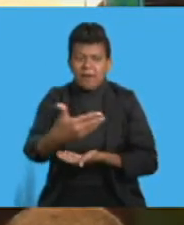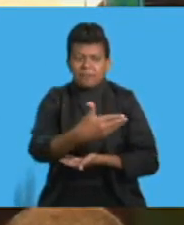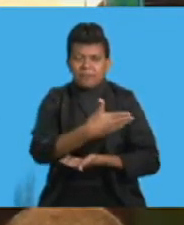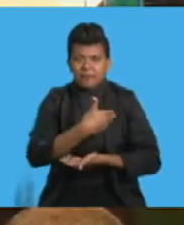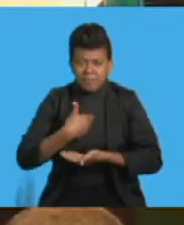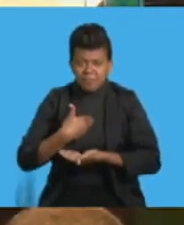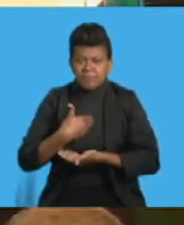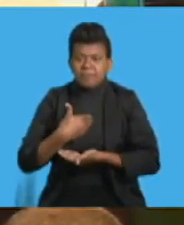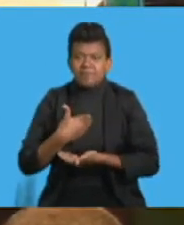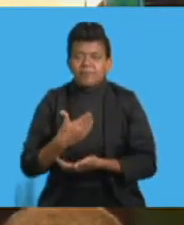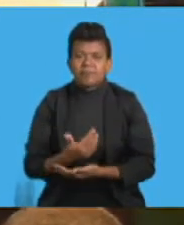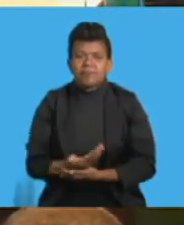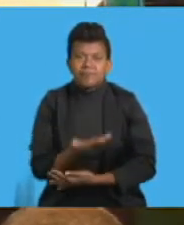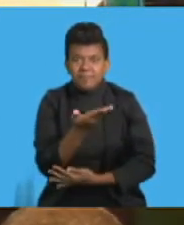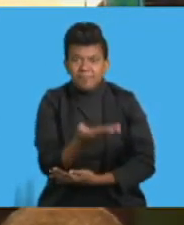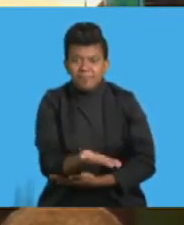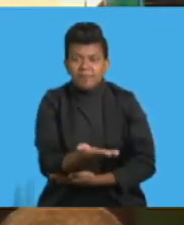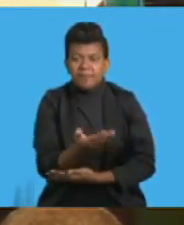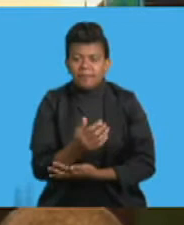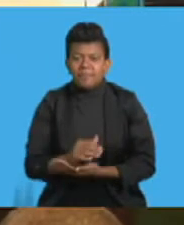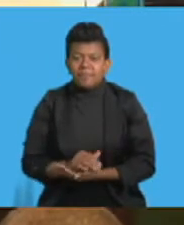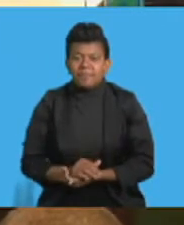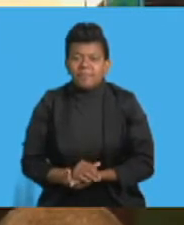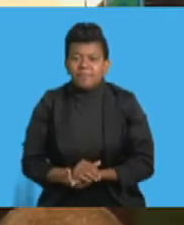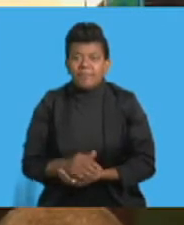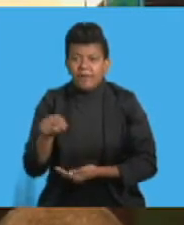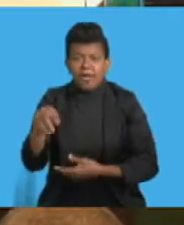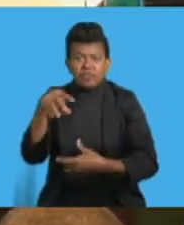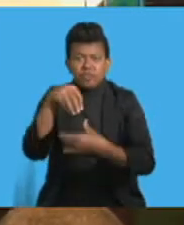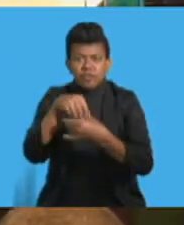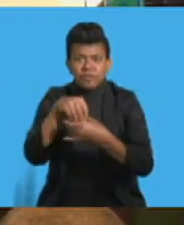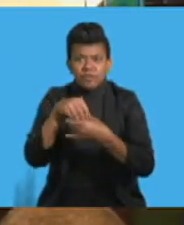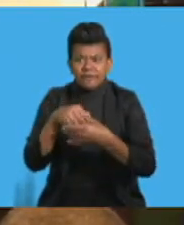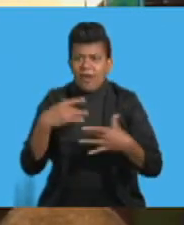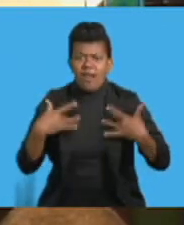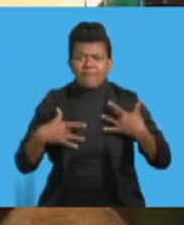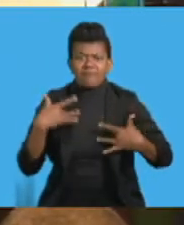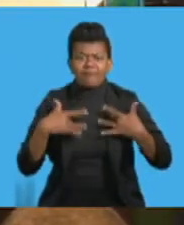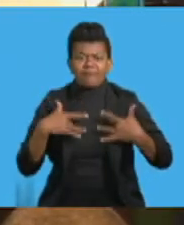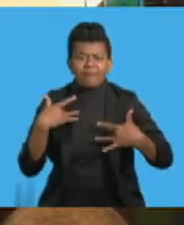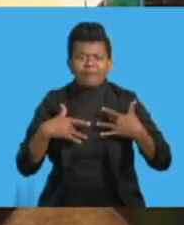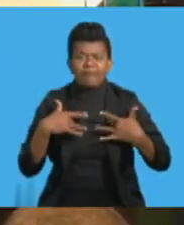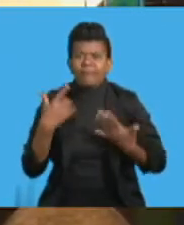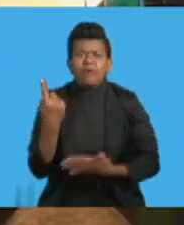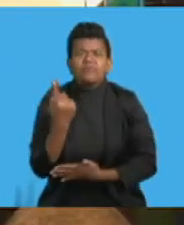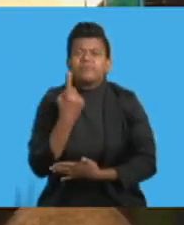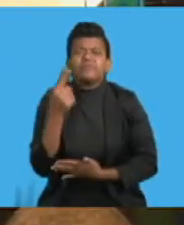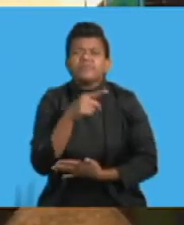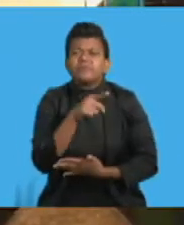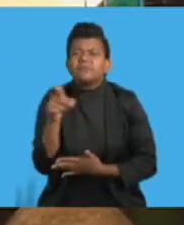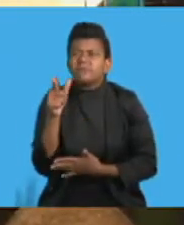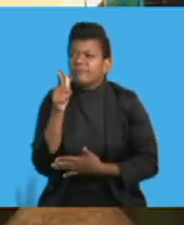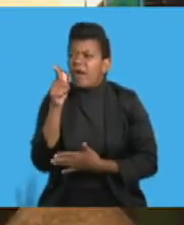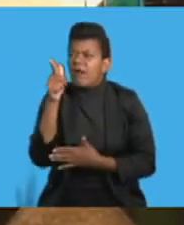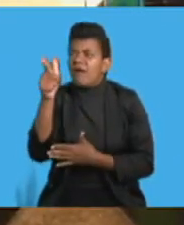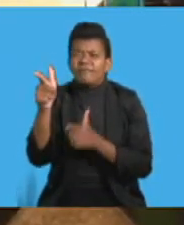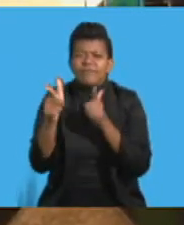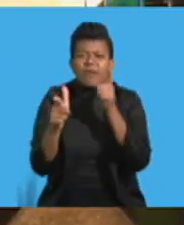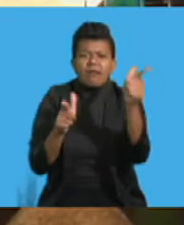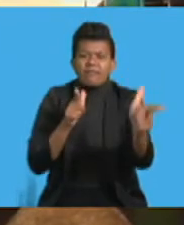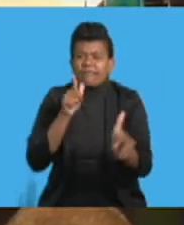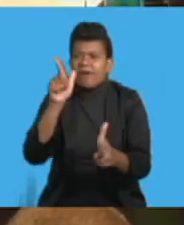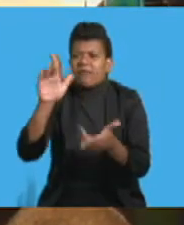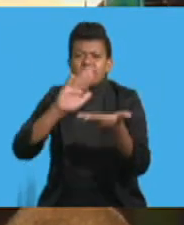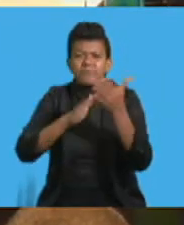with how we could leverage and improve the livelihood of the rural and remote communities. In this,